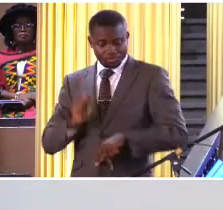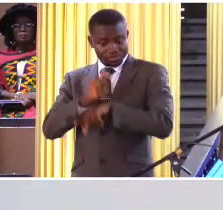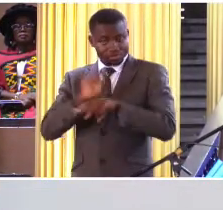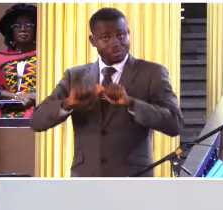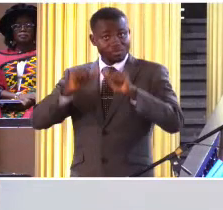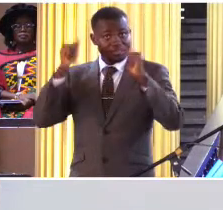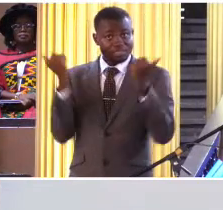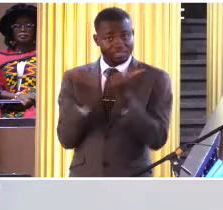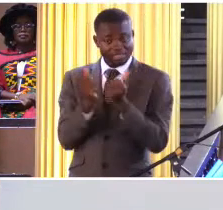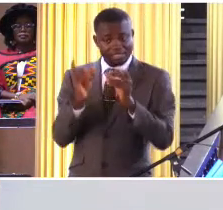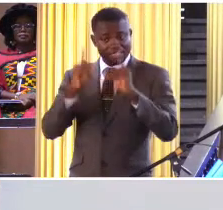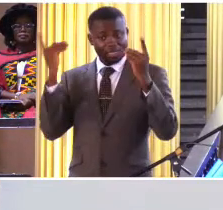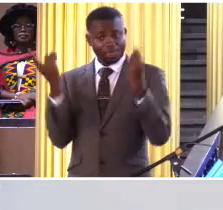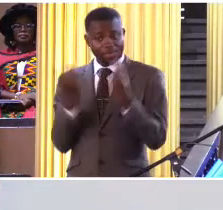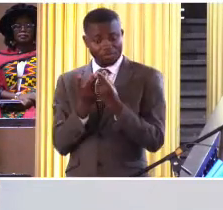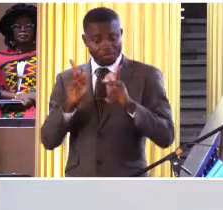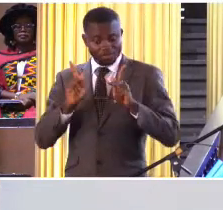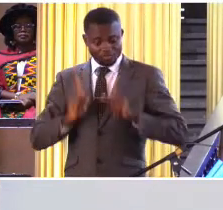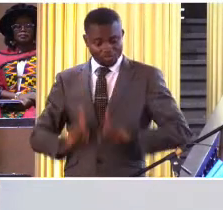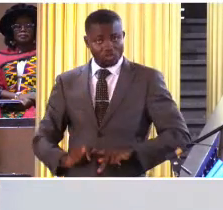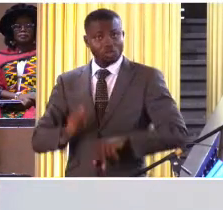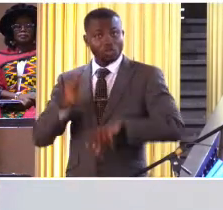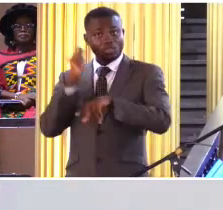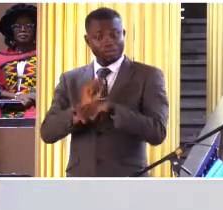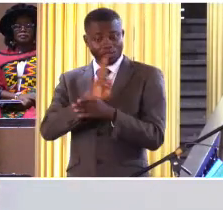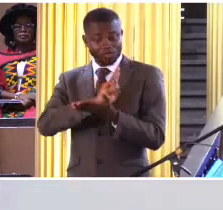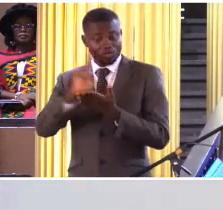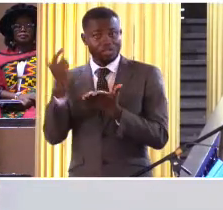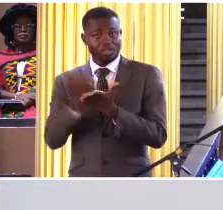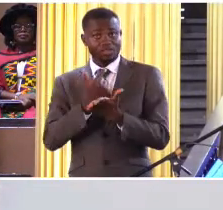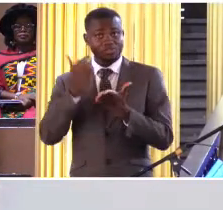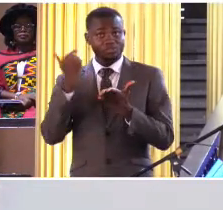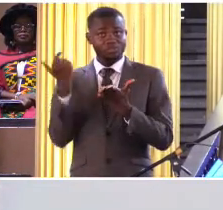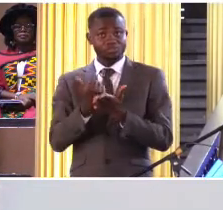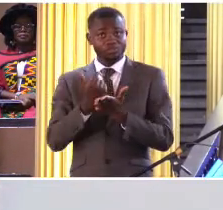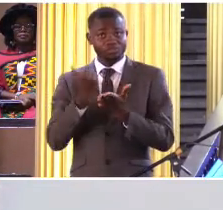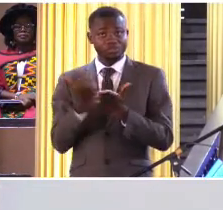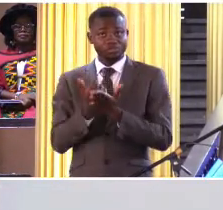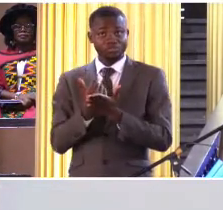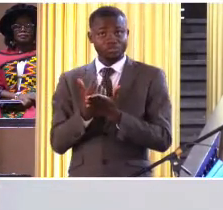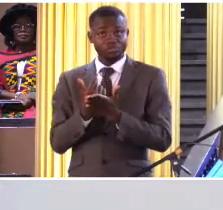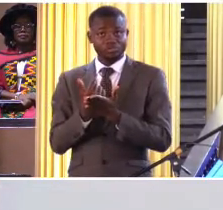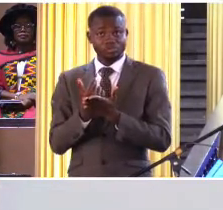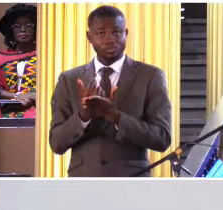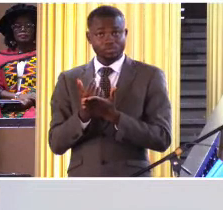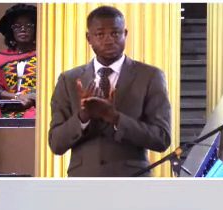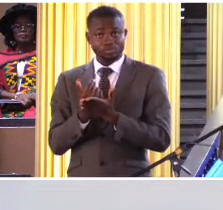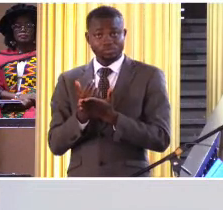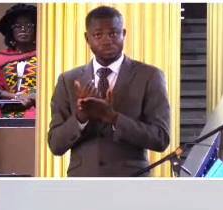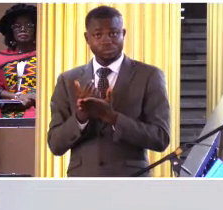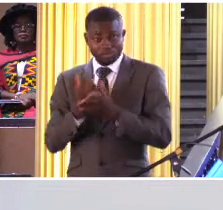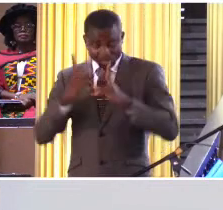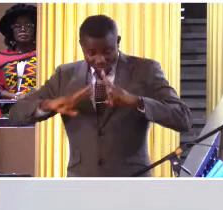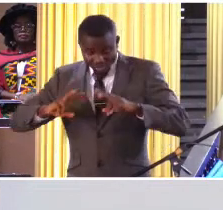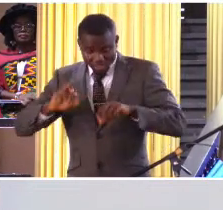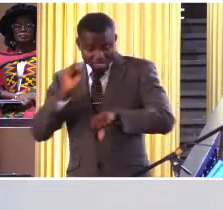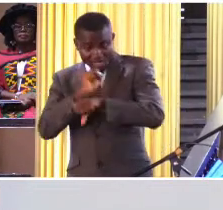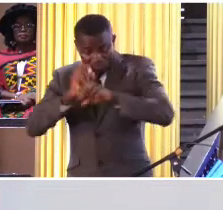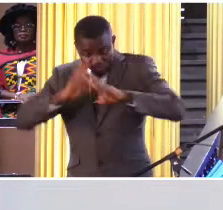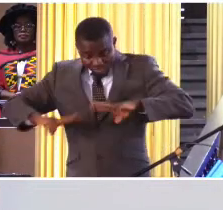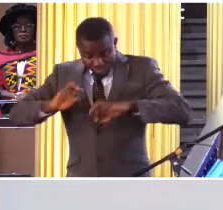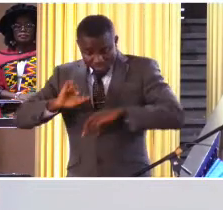the Department of Physiotherapy, University of Ghana, as well as the Elsevier Journal-sponsored